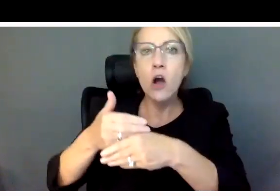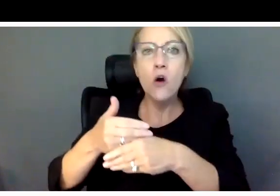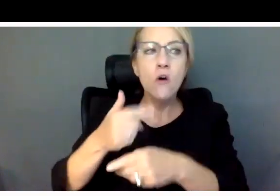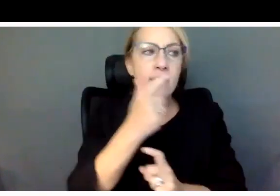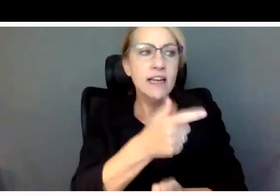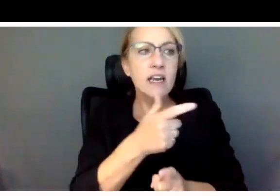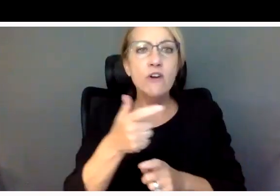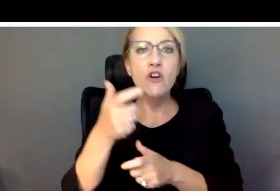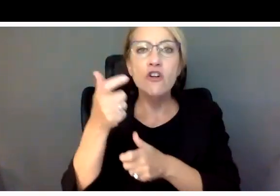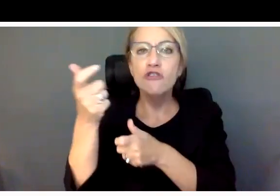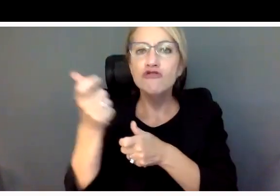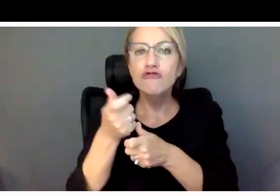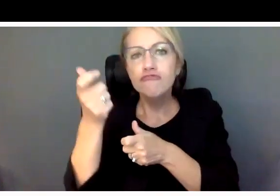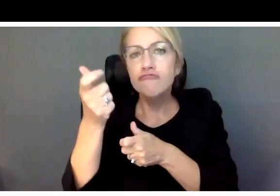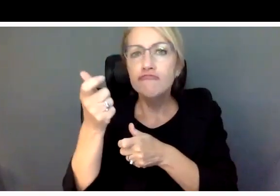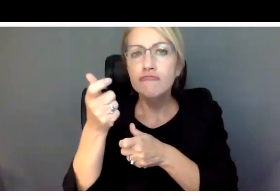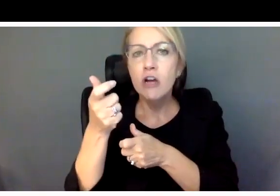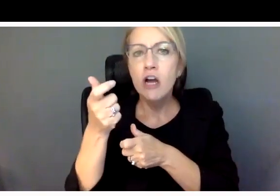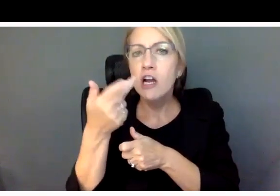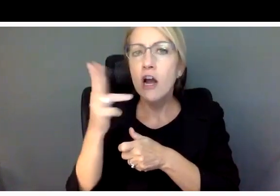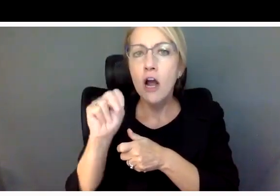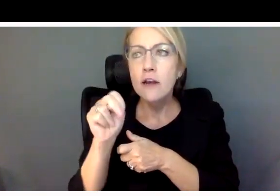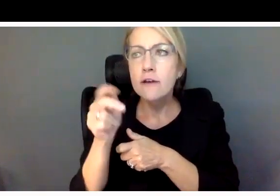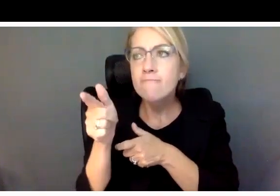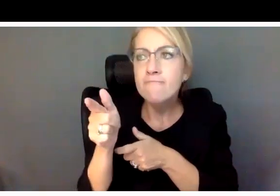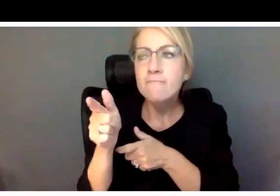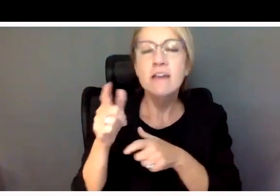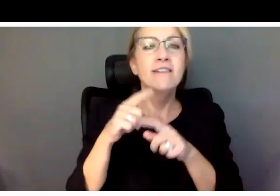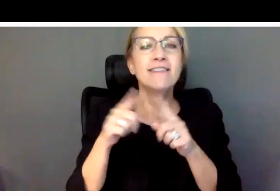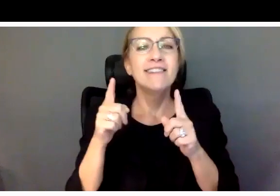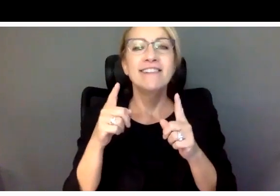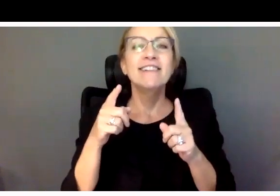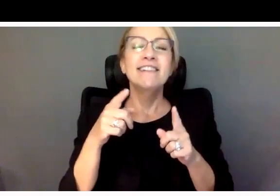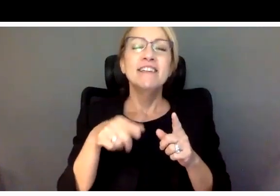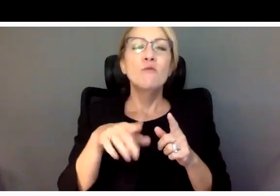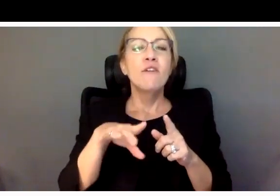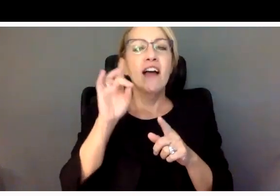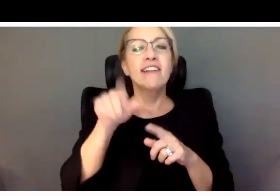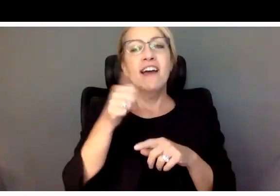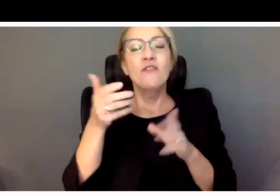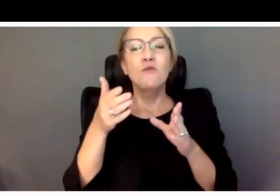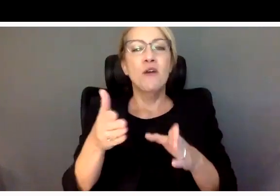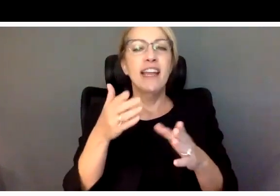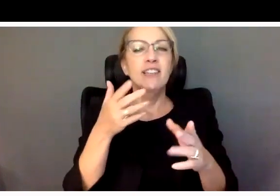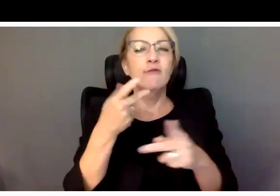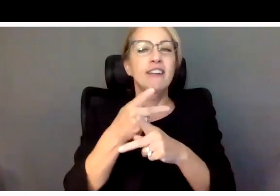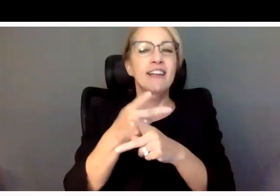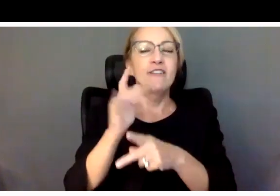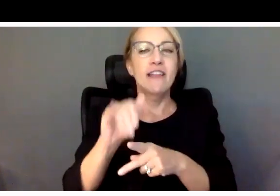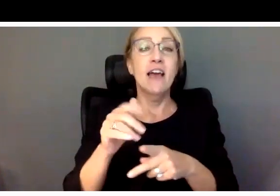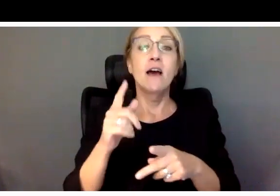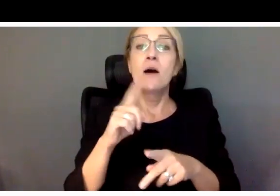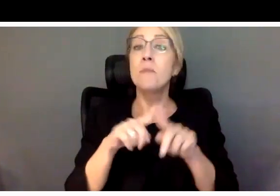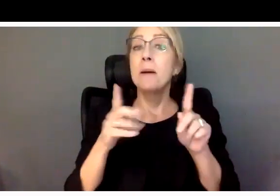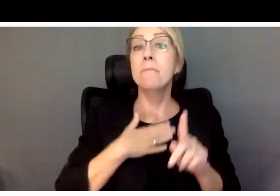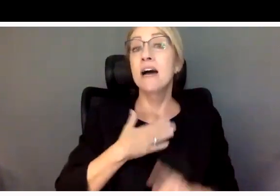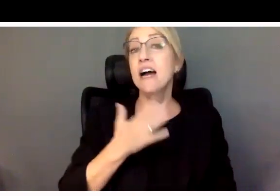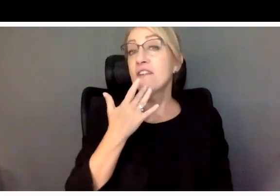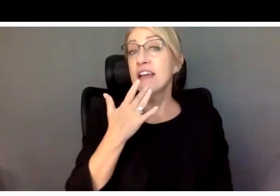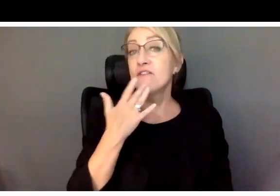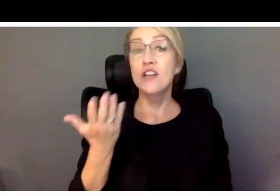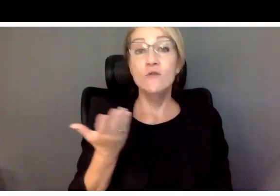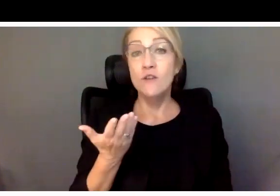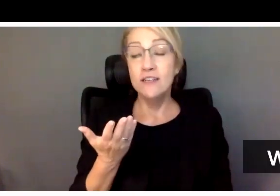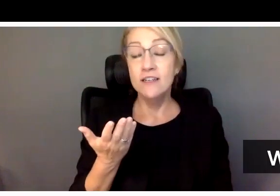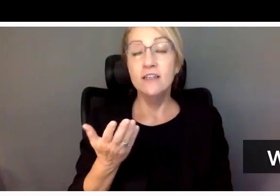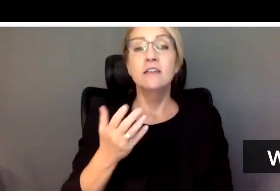another way to deal with them. But one of my favorite stories was the one he would tell us about Jesse